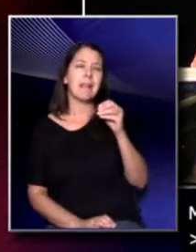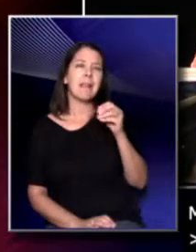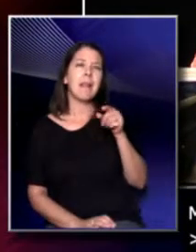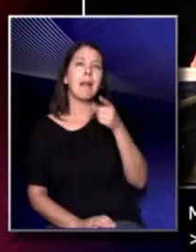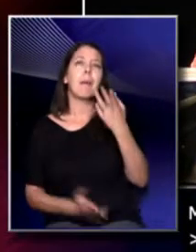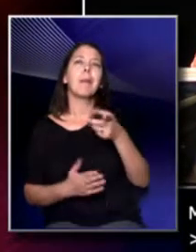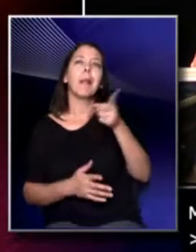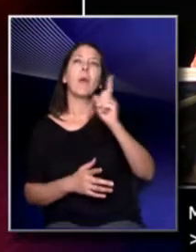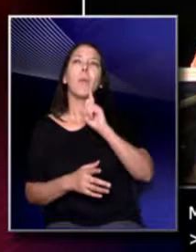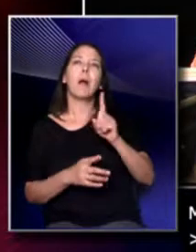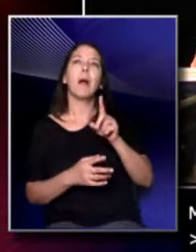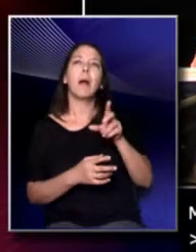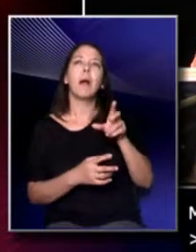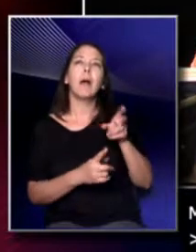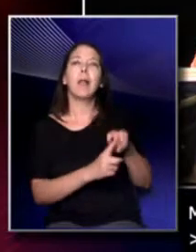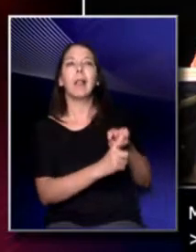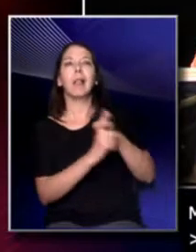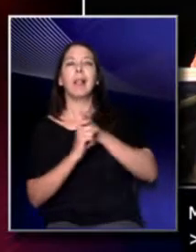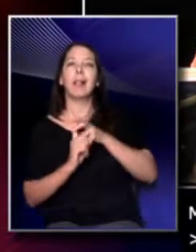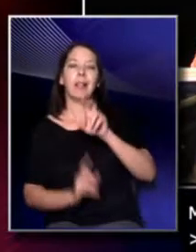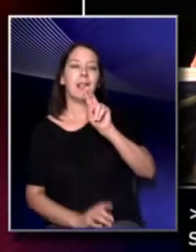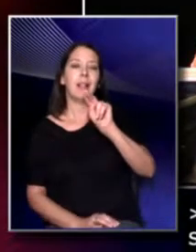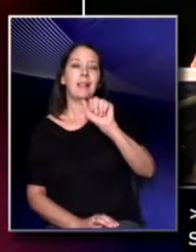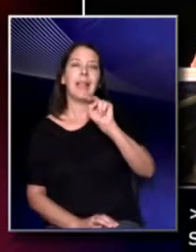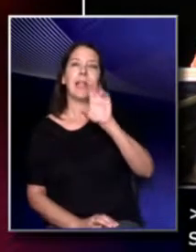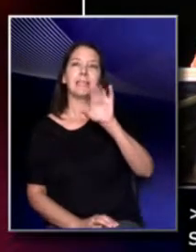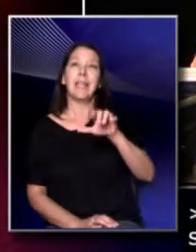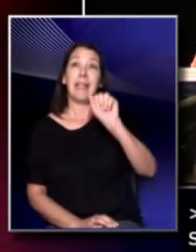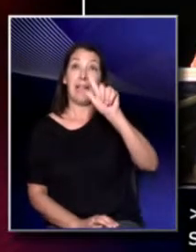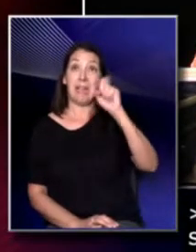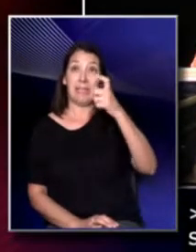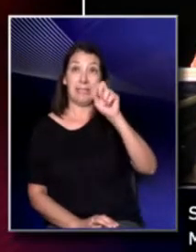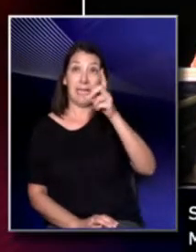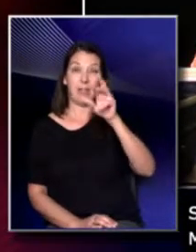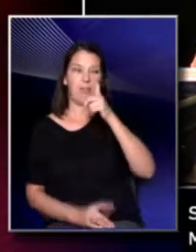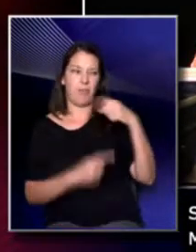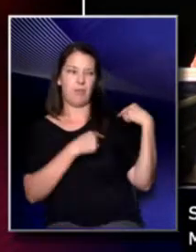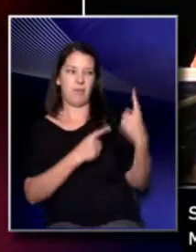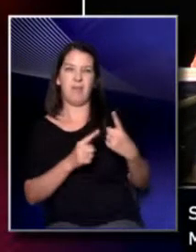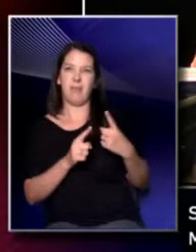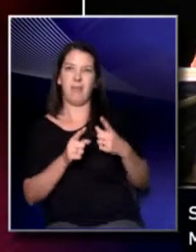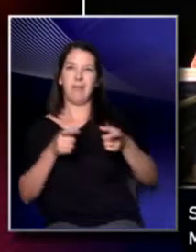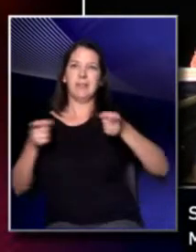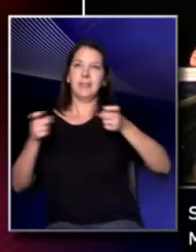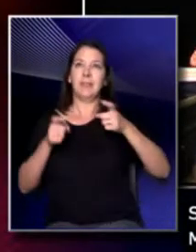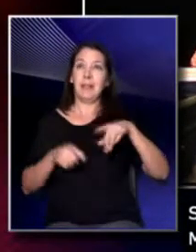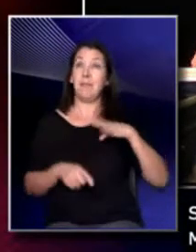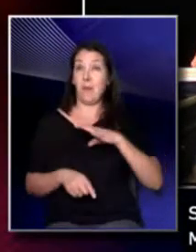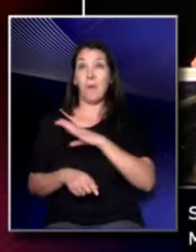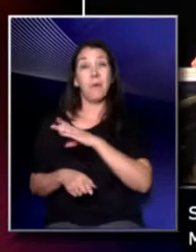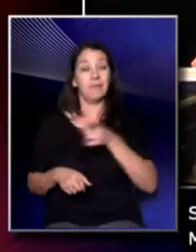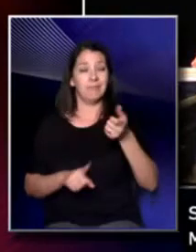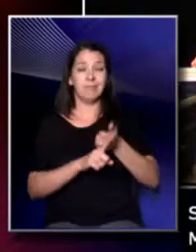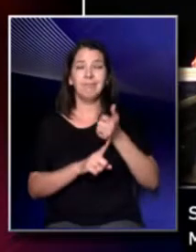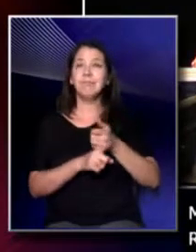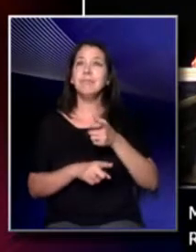use Nancy Alexander, who's been a facilitator for the board. She's a retired superintendent who does